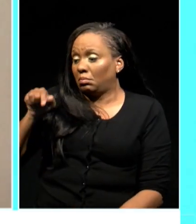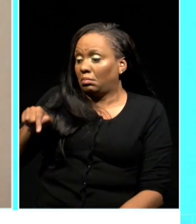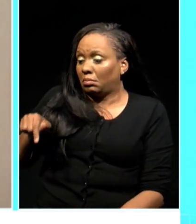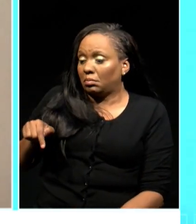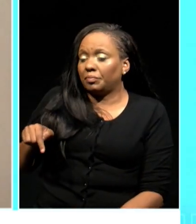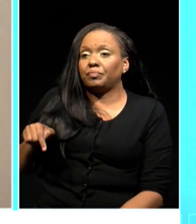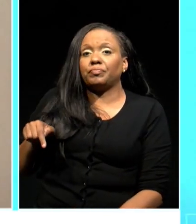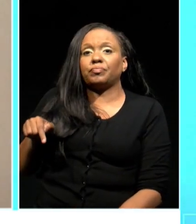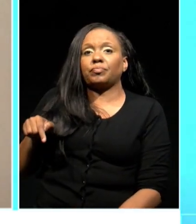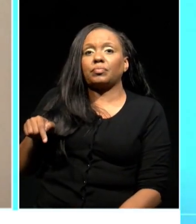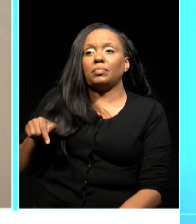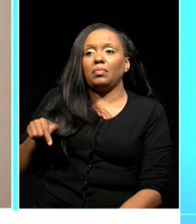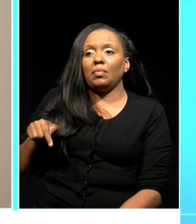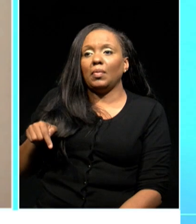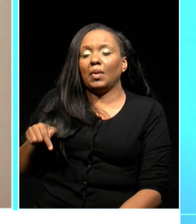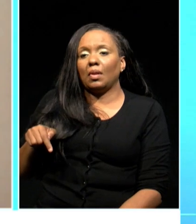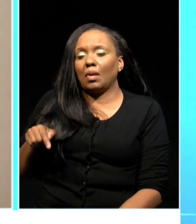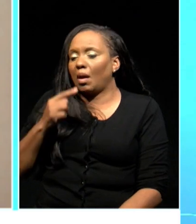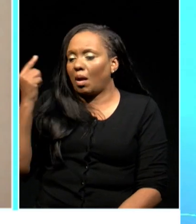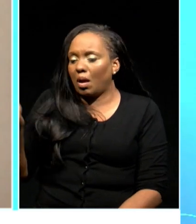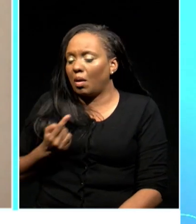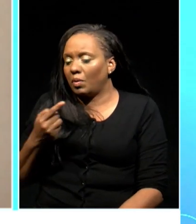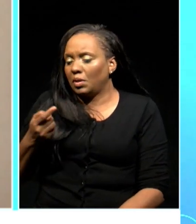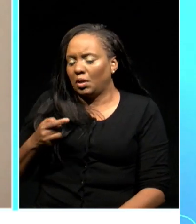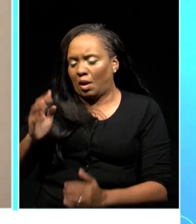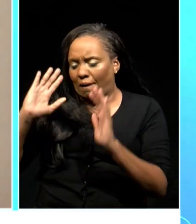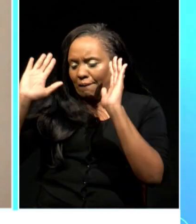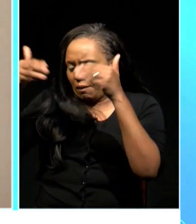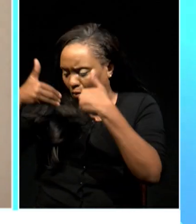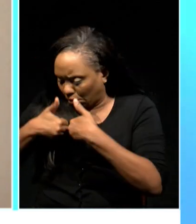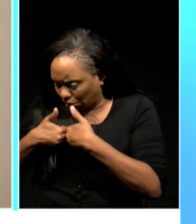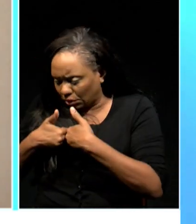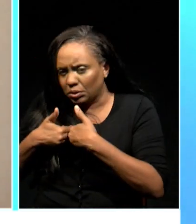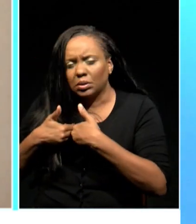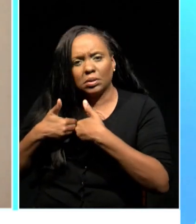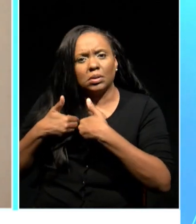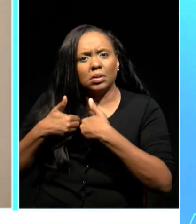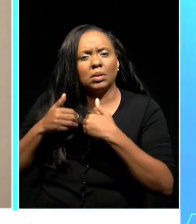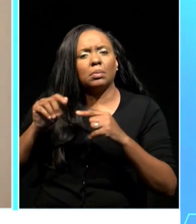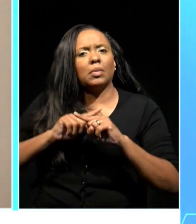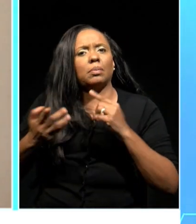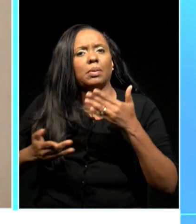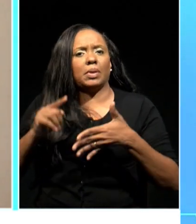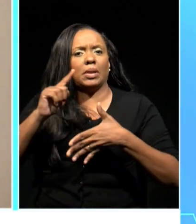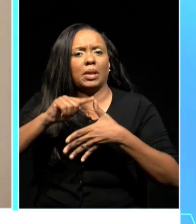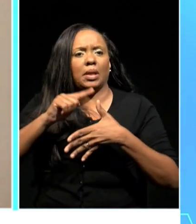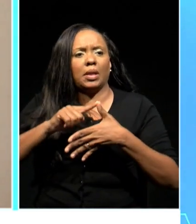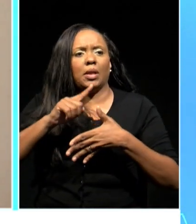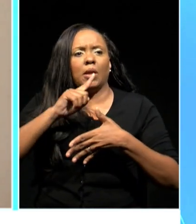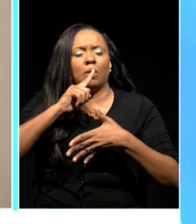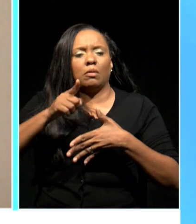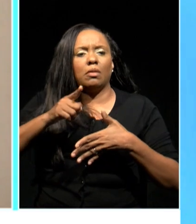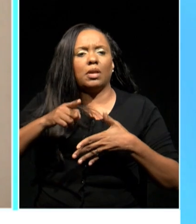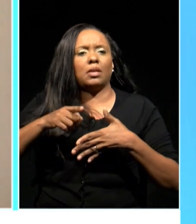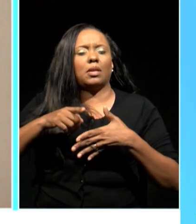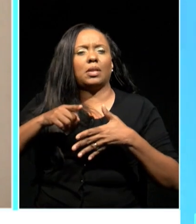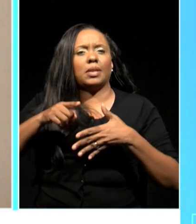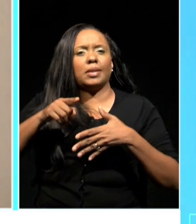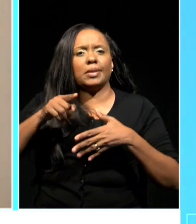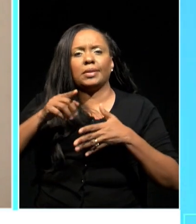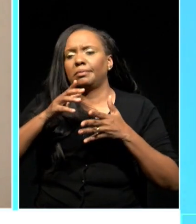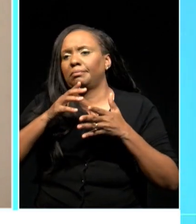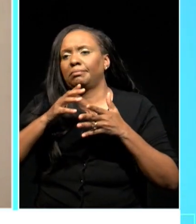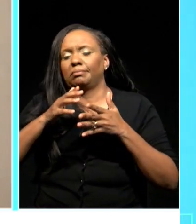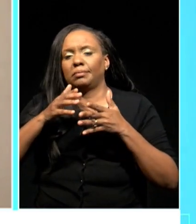very problematic. It doesn't look upward, and I think Ronnie Year would very well be able to look upward philosophically, look upward